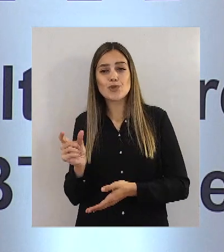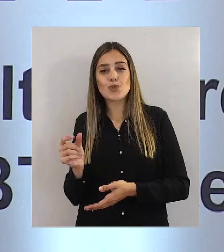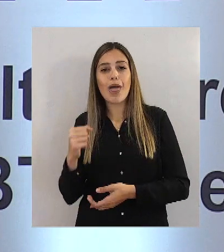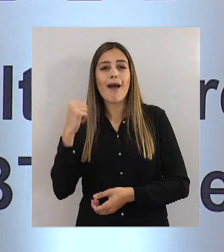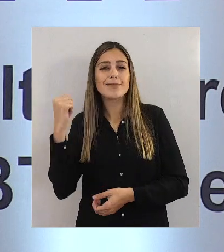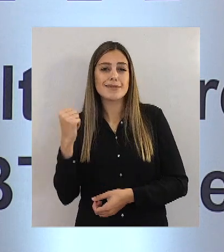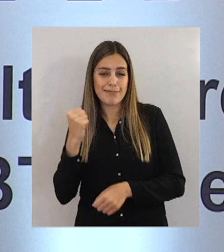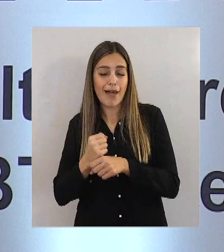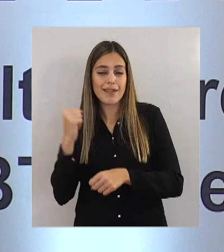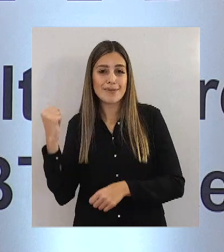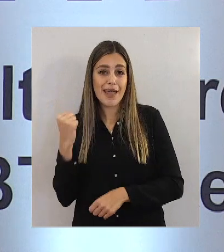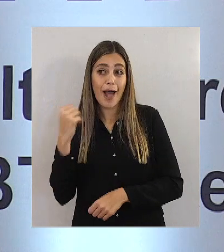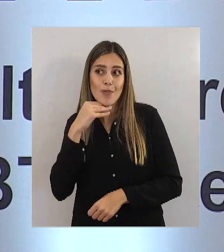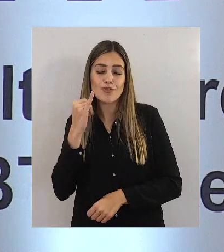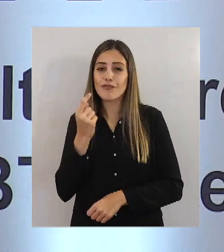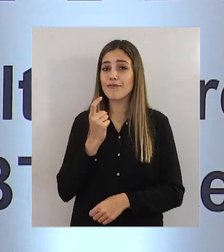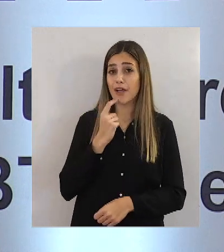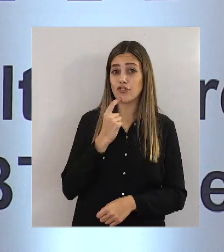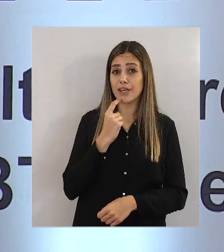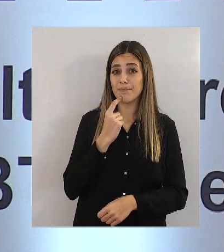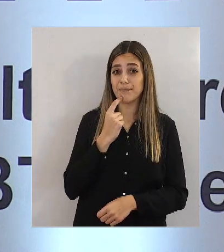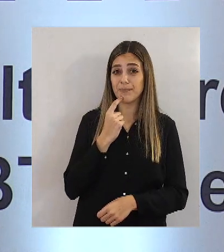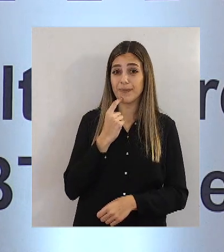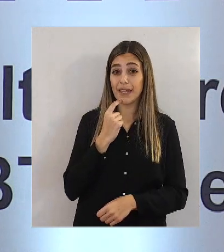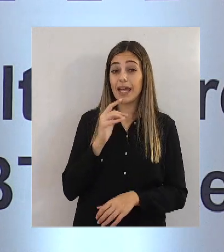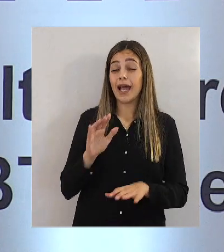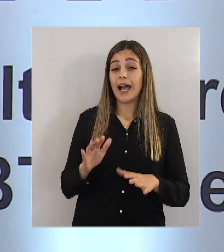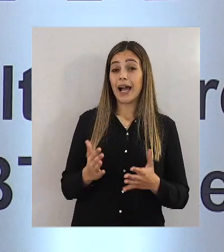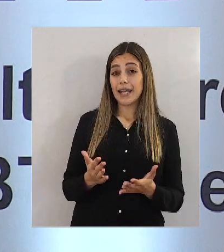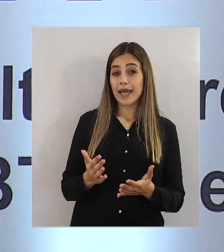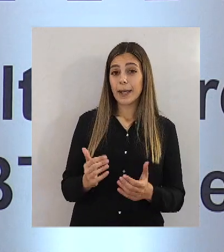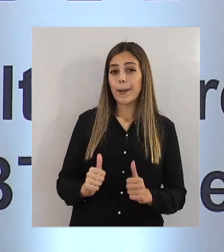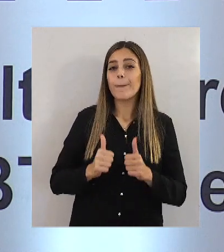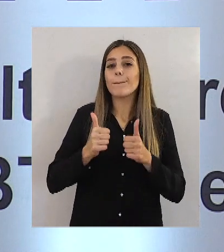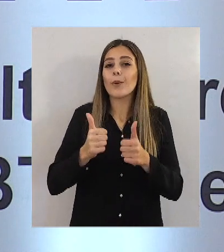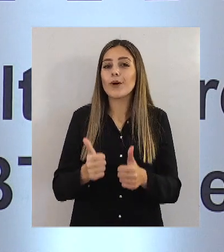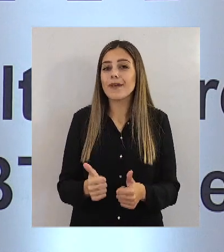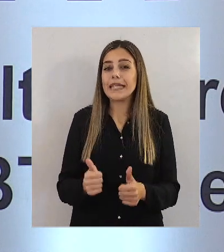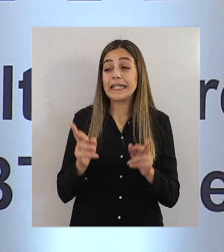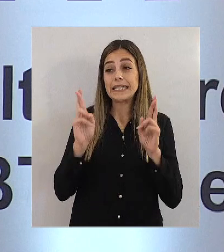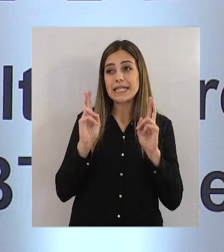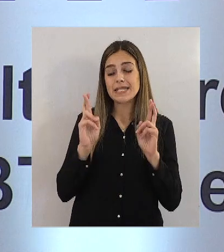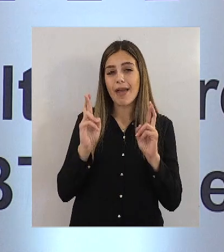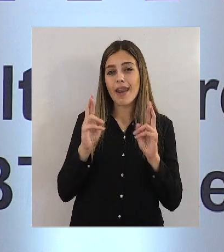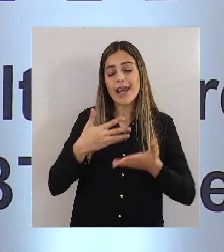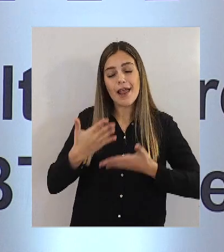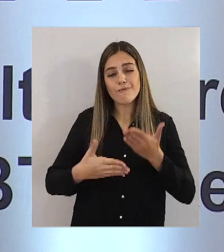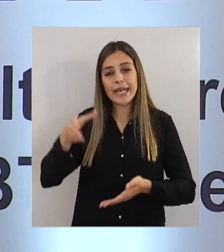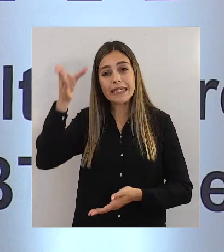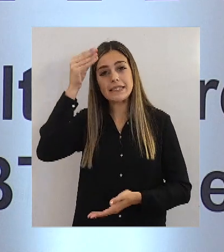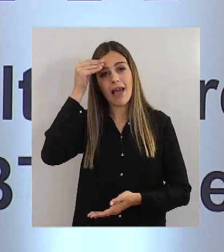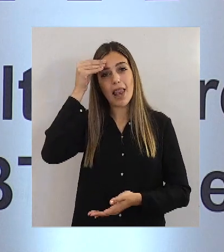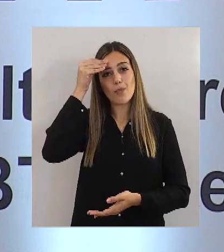be in for any person. And I hope that the knowledge and skills gained by those working in the health sector through